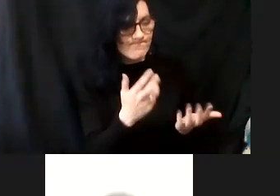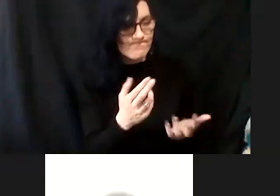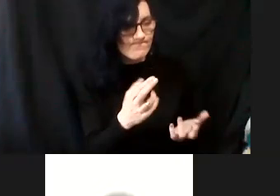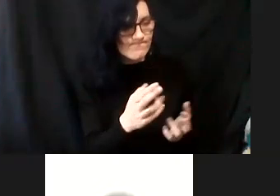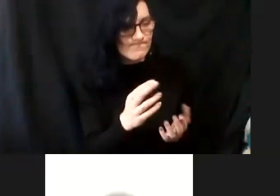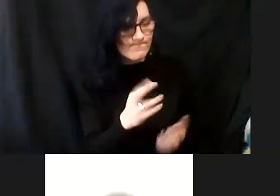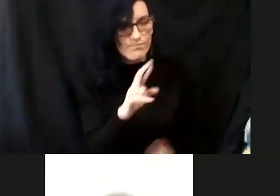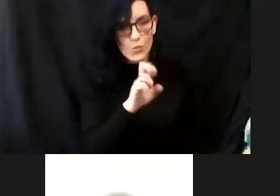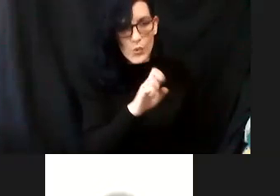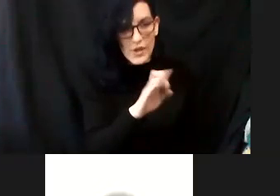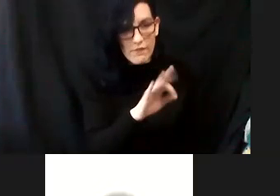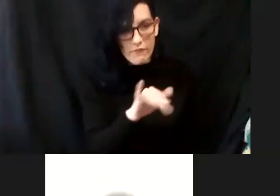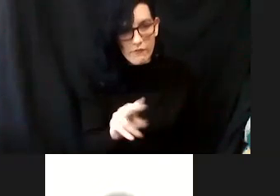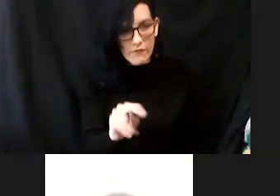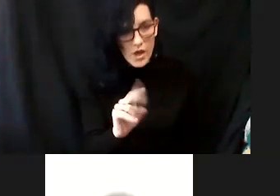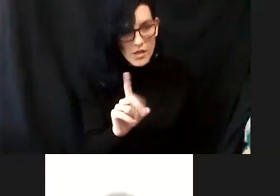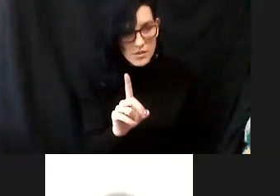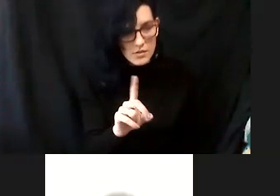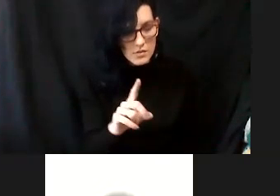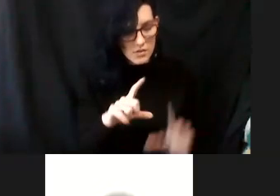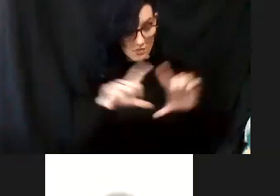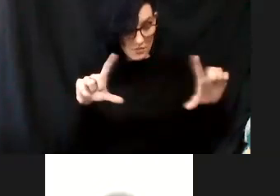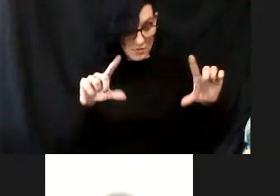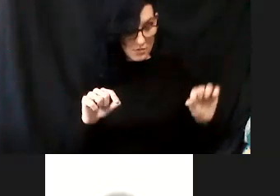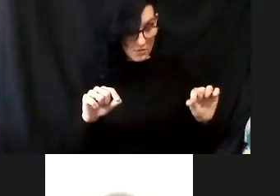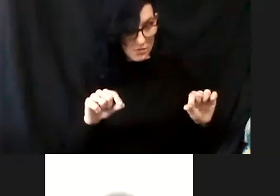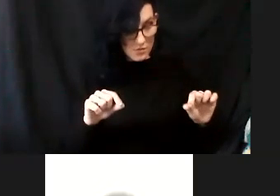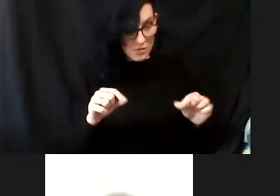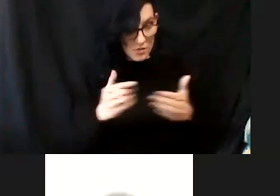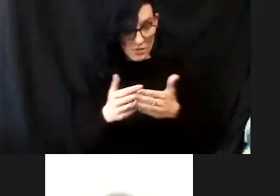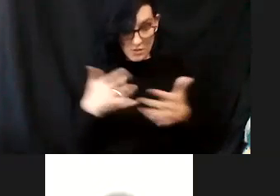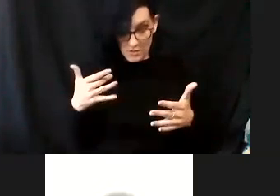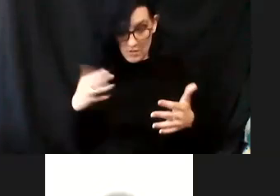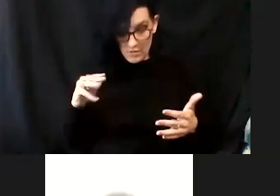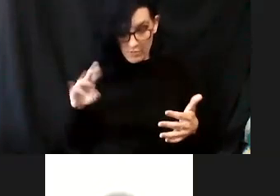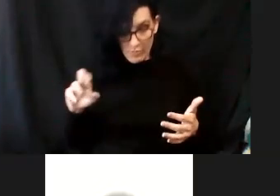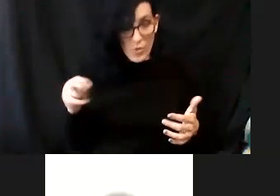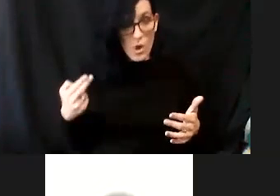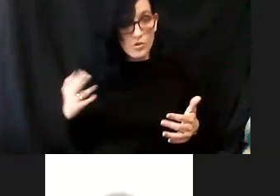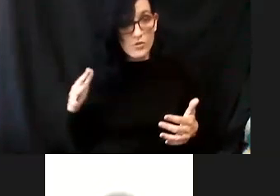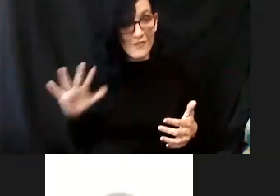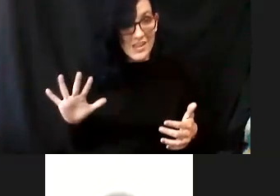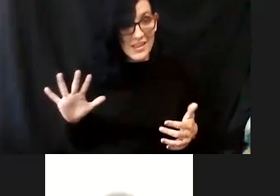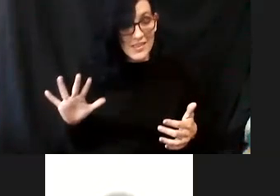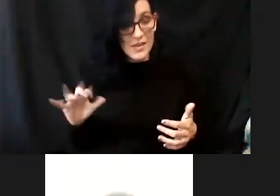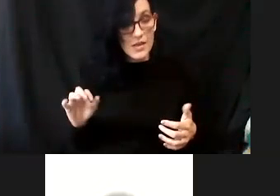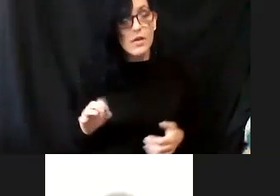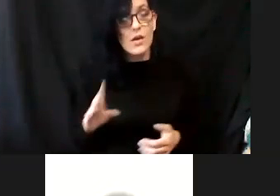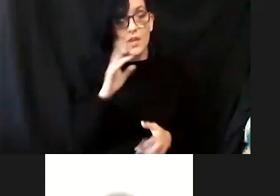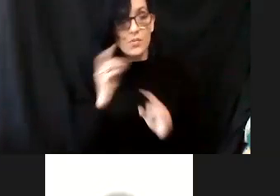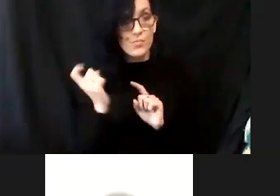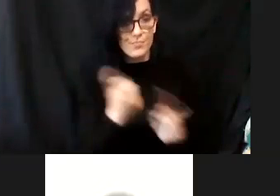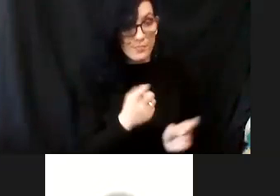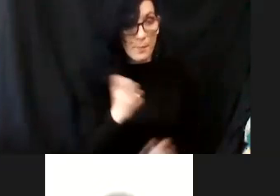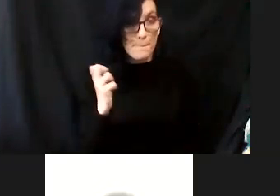until, back until March 5th, that they would be returning that, and that they would be returning it in the form of a check